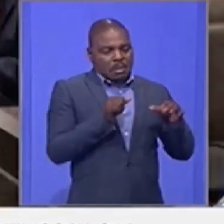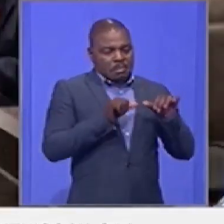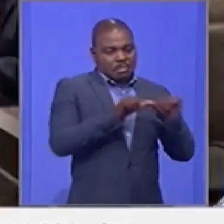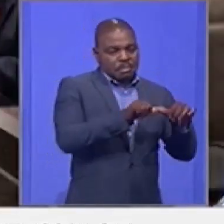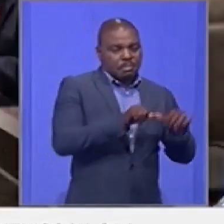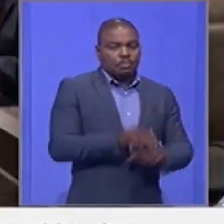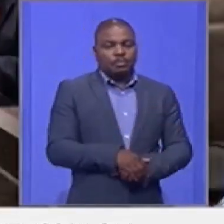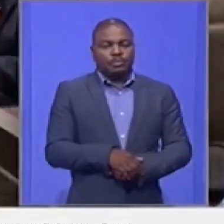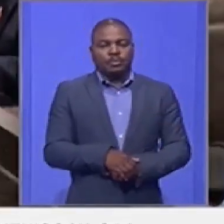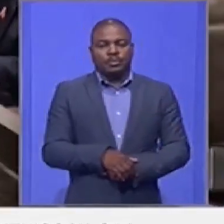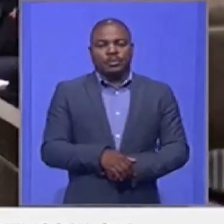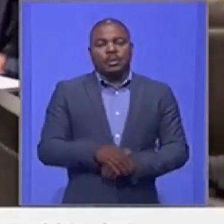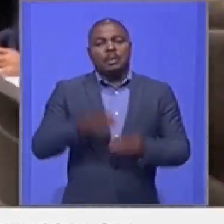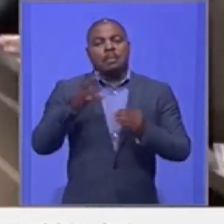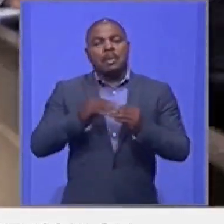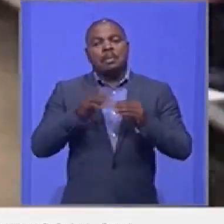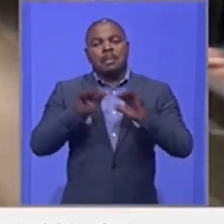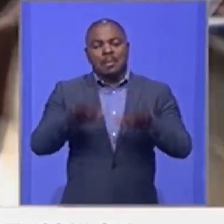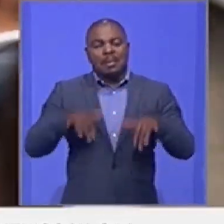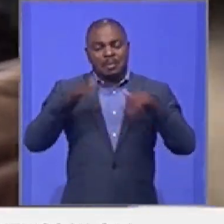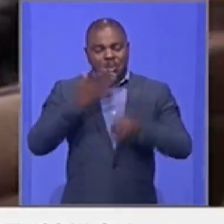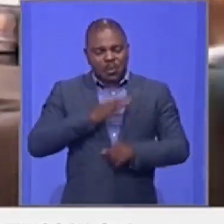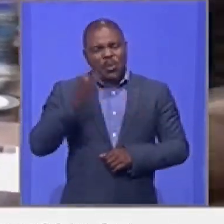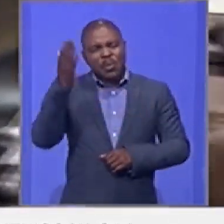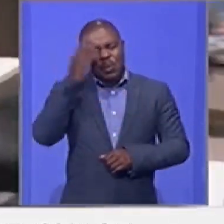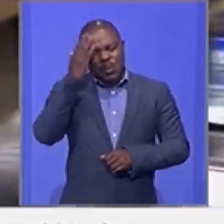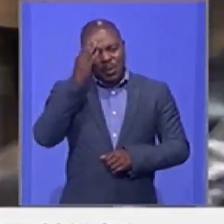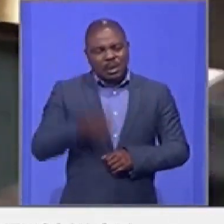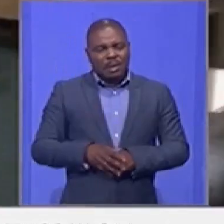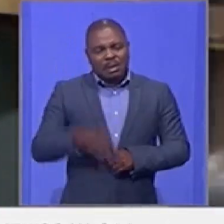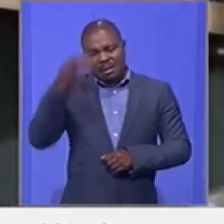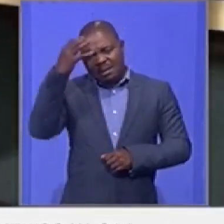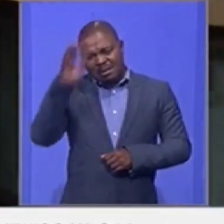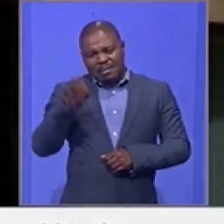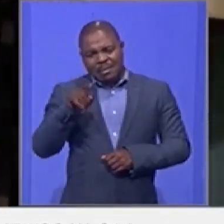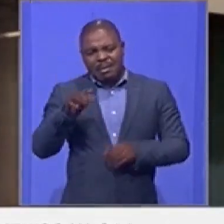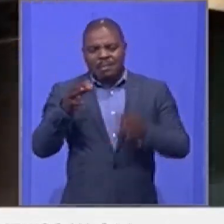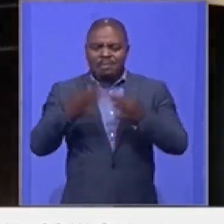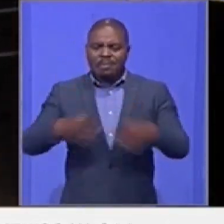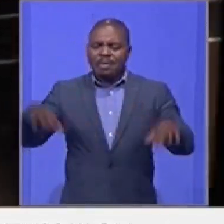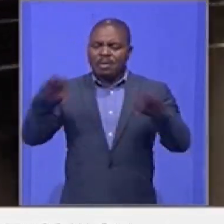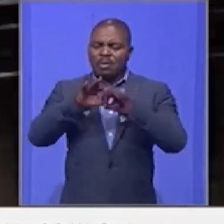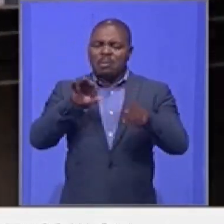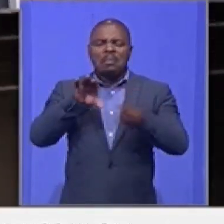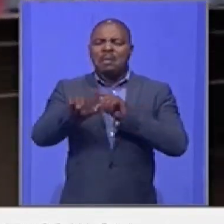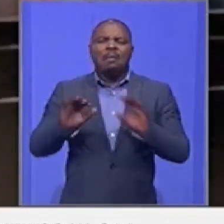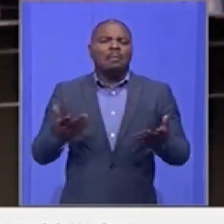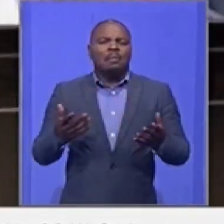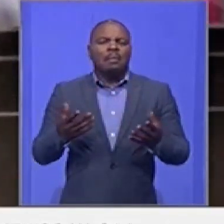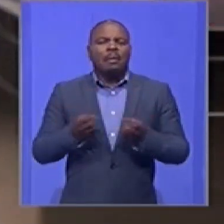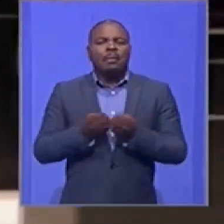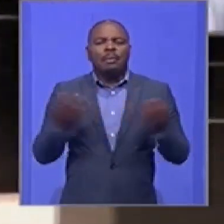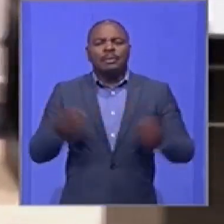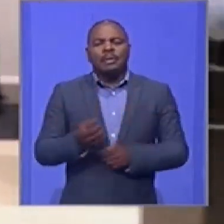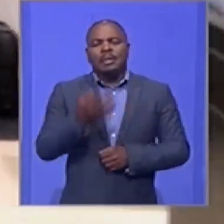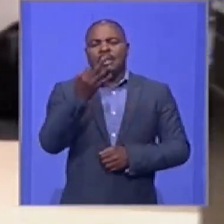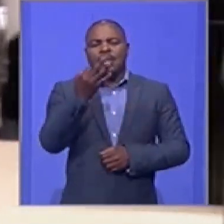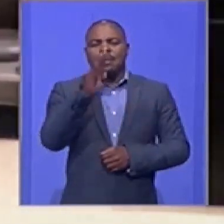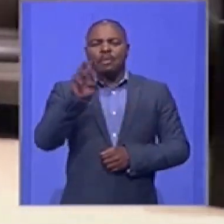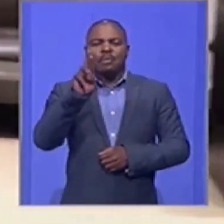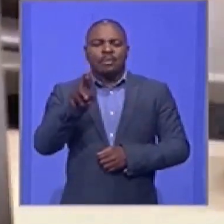go le jalo ditokololo tsa palamente ba batla go itse gore puso e fitlheletse jang tlhwatlhwa ya yone ya diranta di le dibilione di le 3